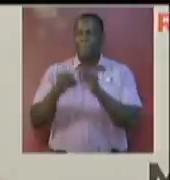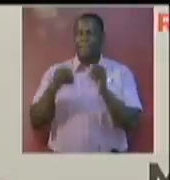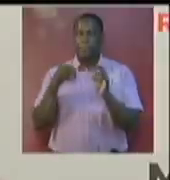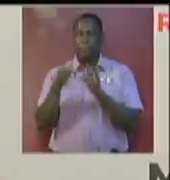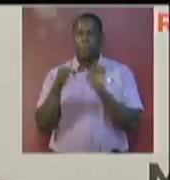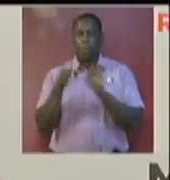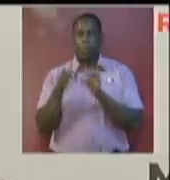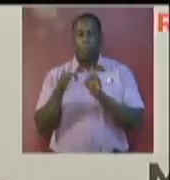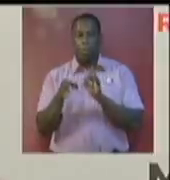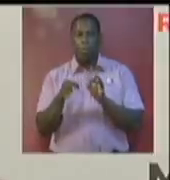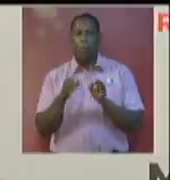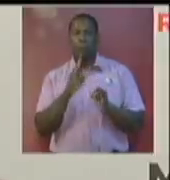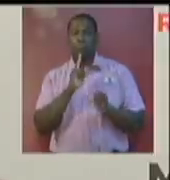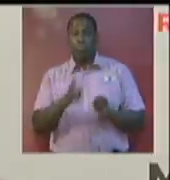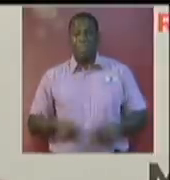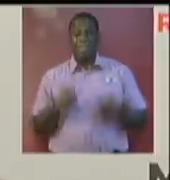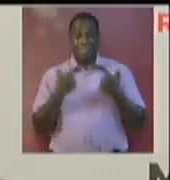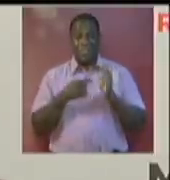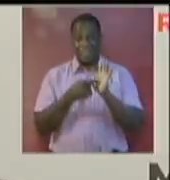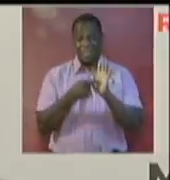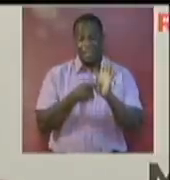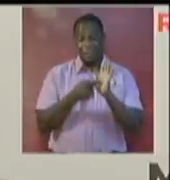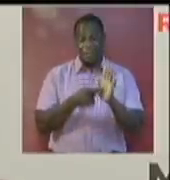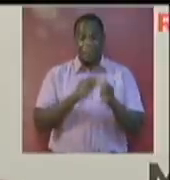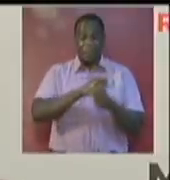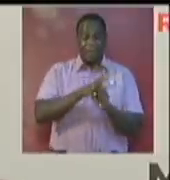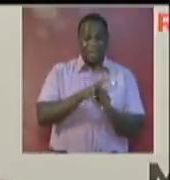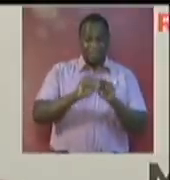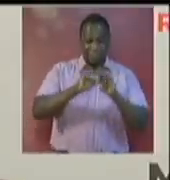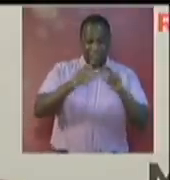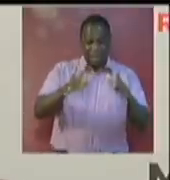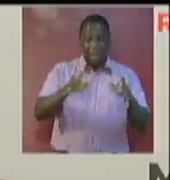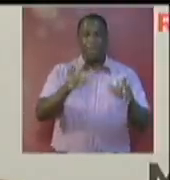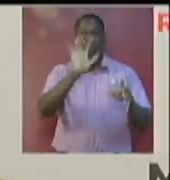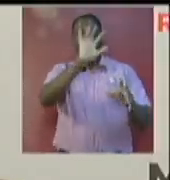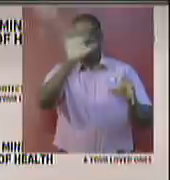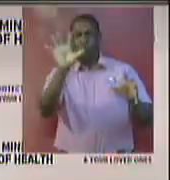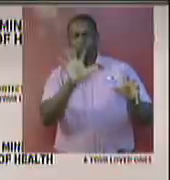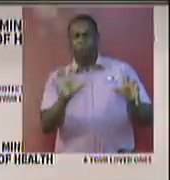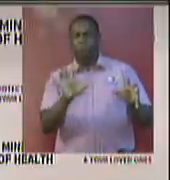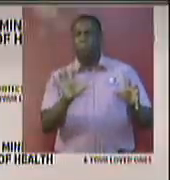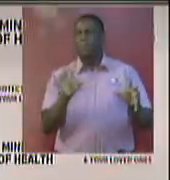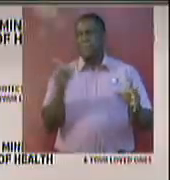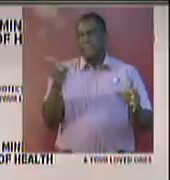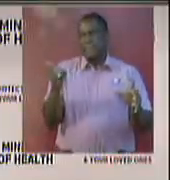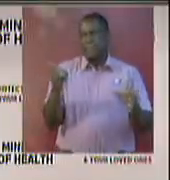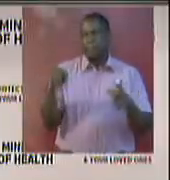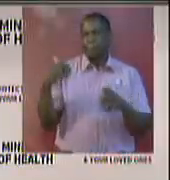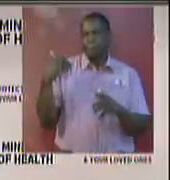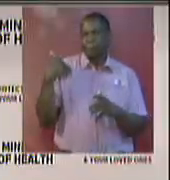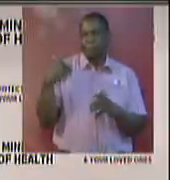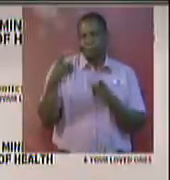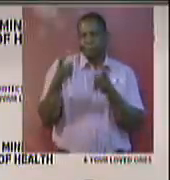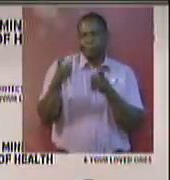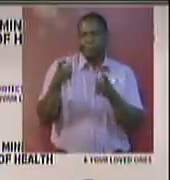real-life examples of the spread of COVID-19 in the county that he manages.